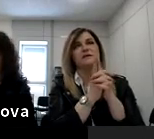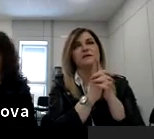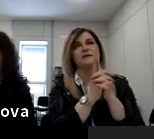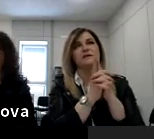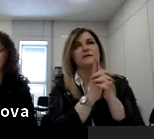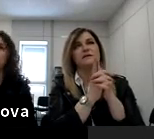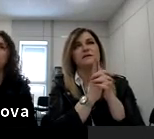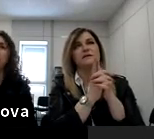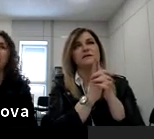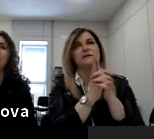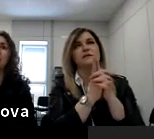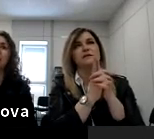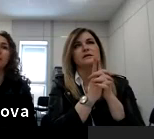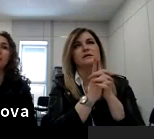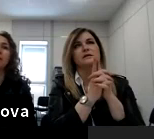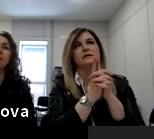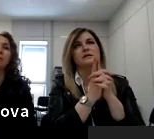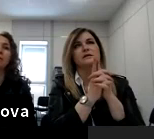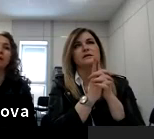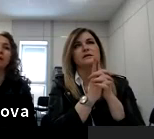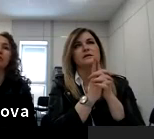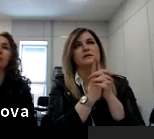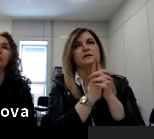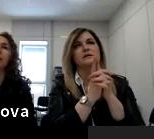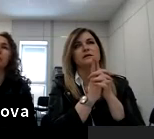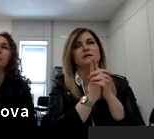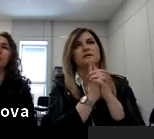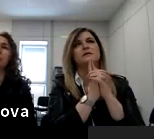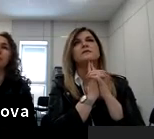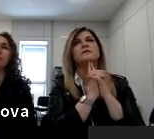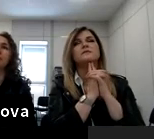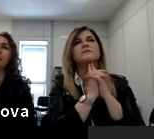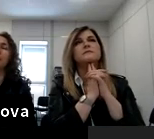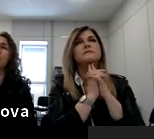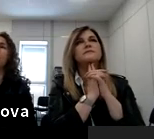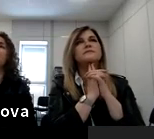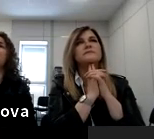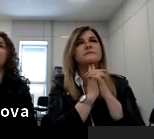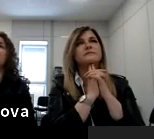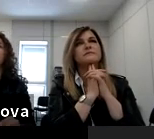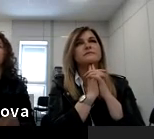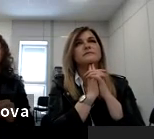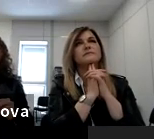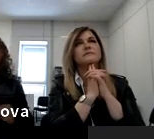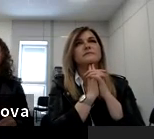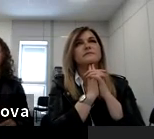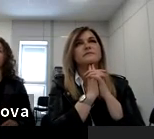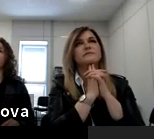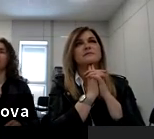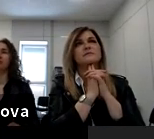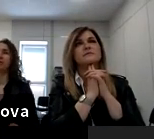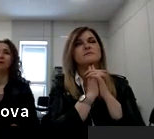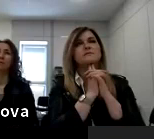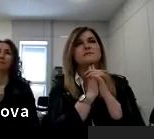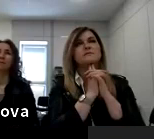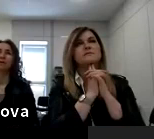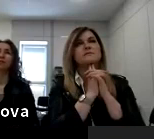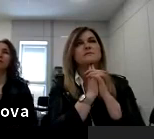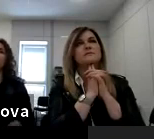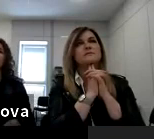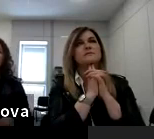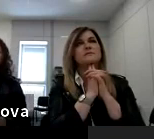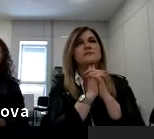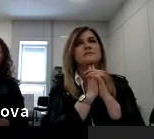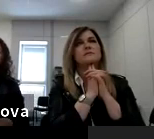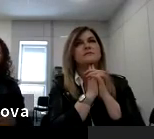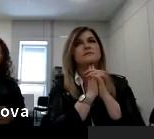the shield, and we can show it how it works in dynamic. It is much more interesting. You